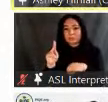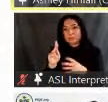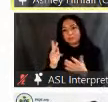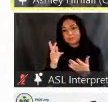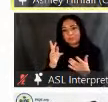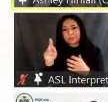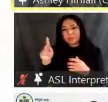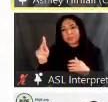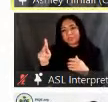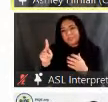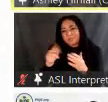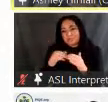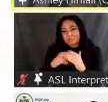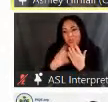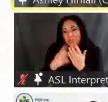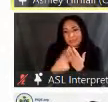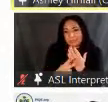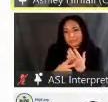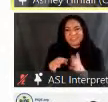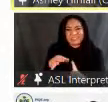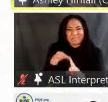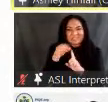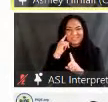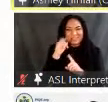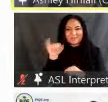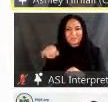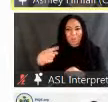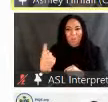only provided in English.